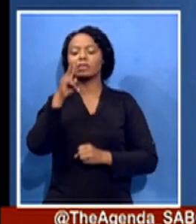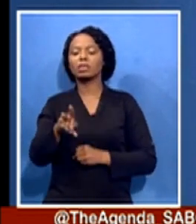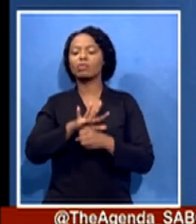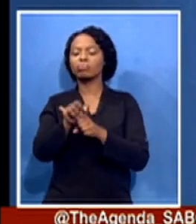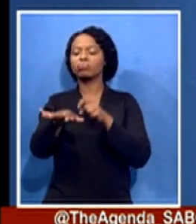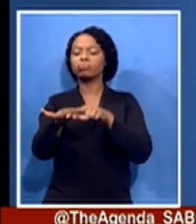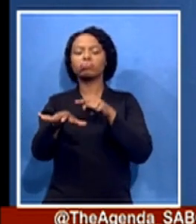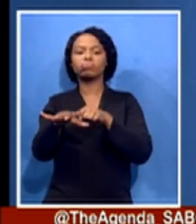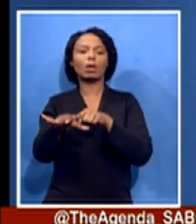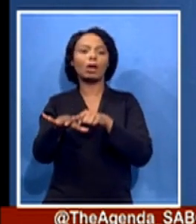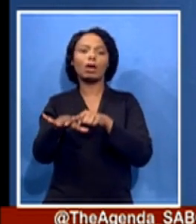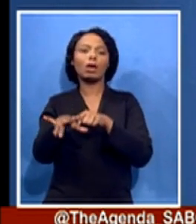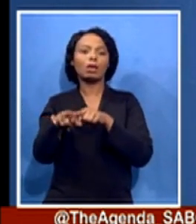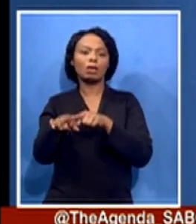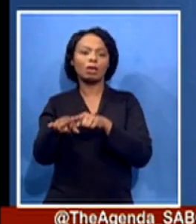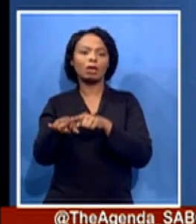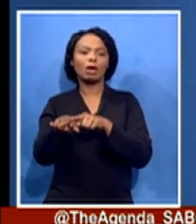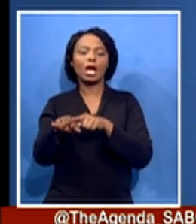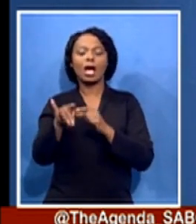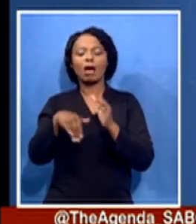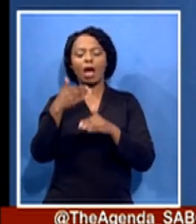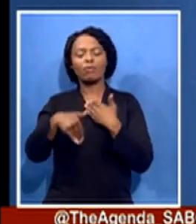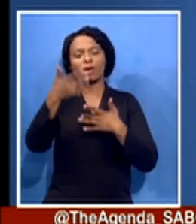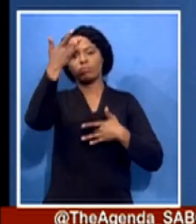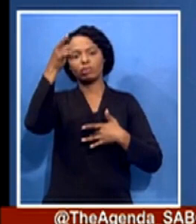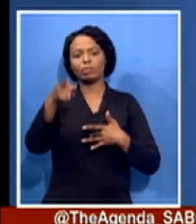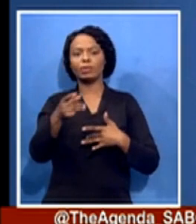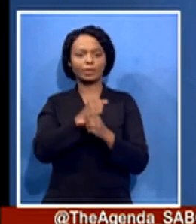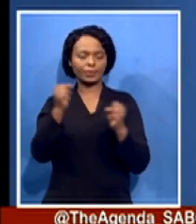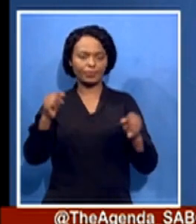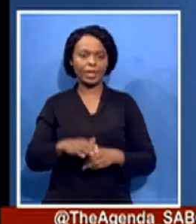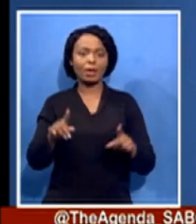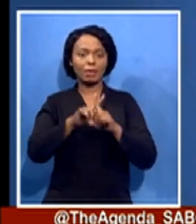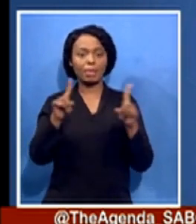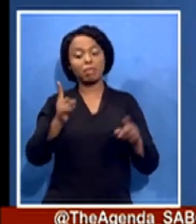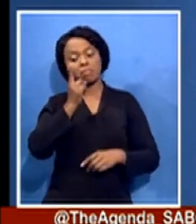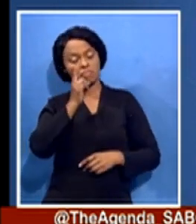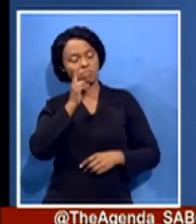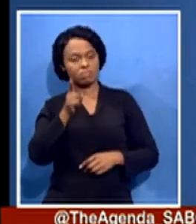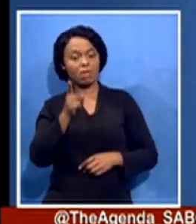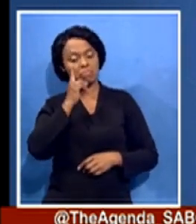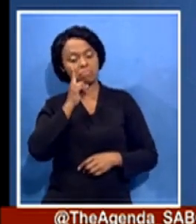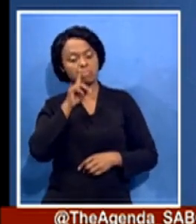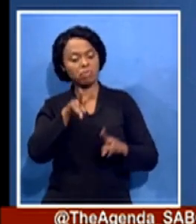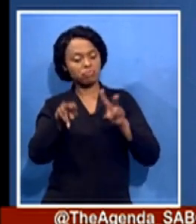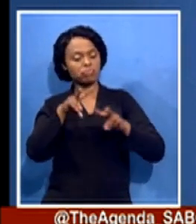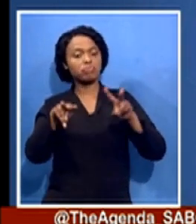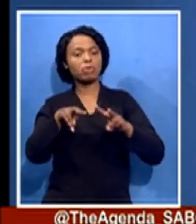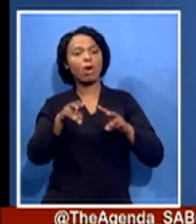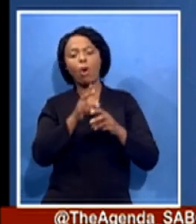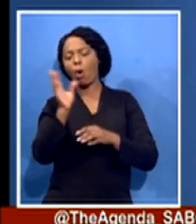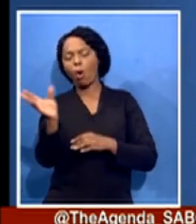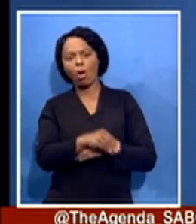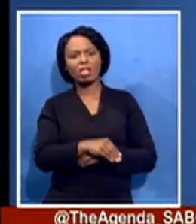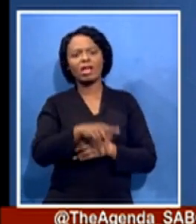effect. But obviously people are going to watch this space, but we're watching it for all the vaccines. For the Pfizer vaccine, we're being cautious because